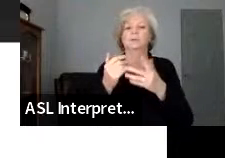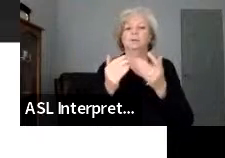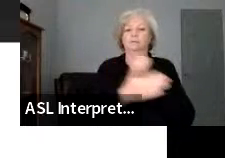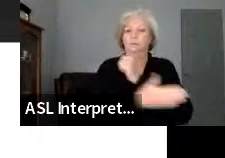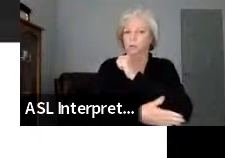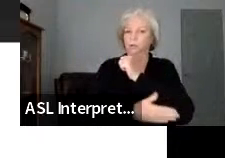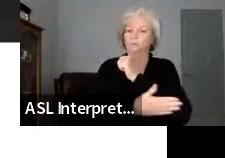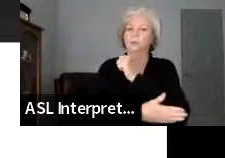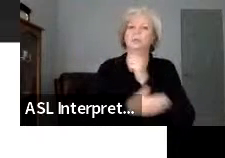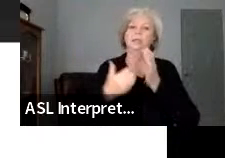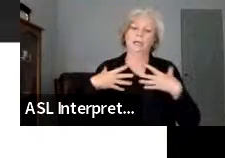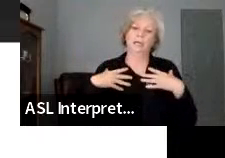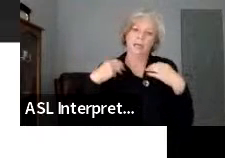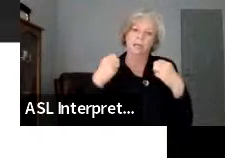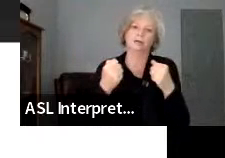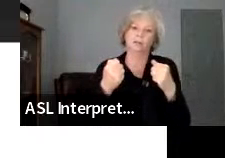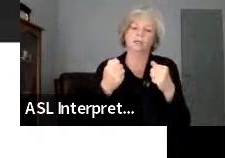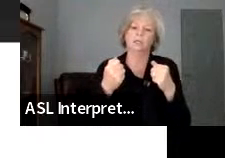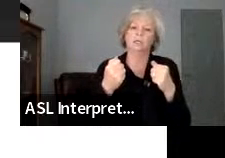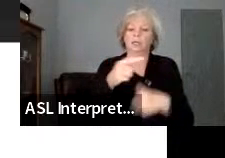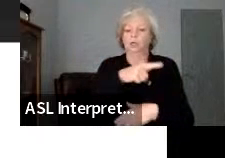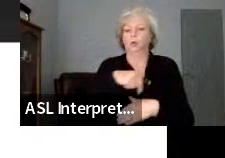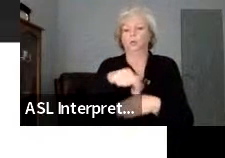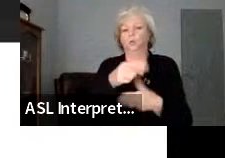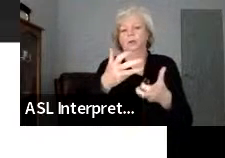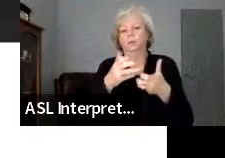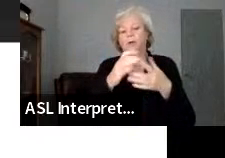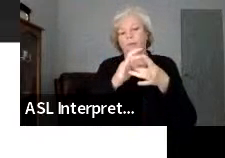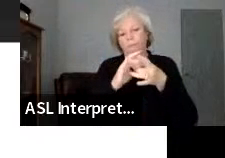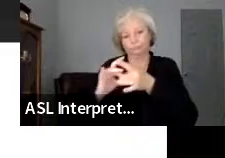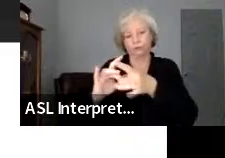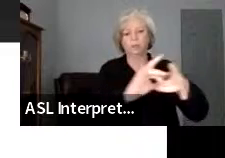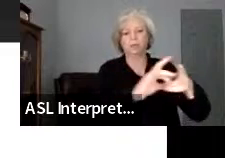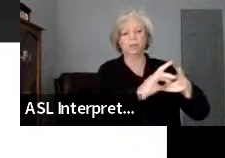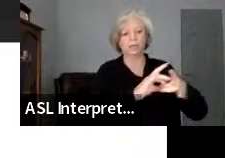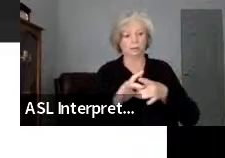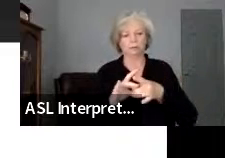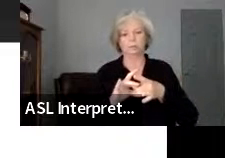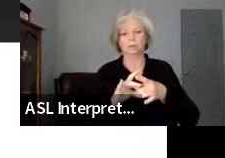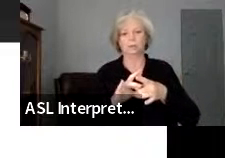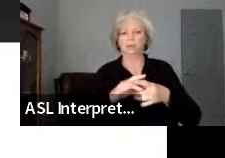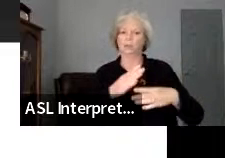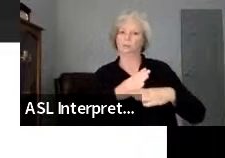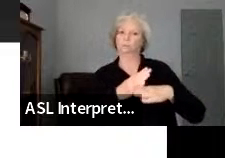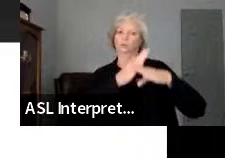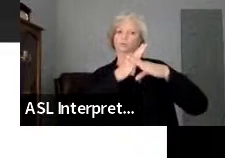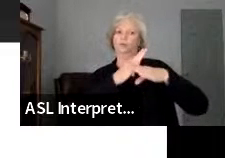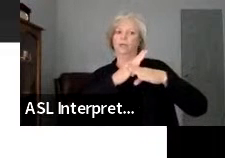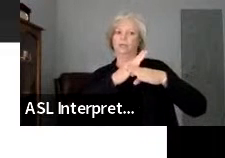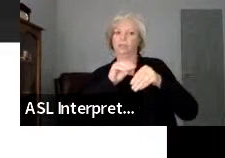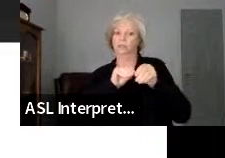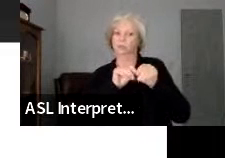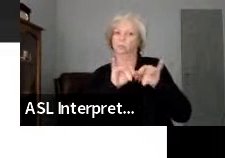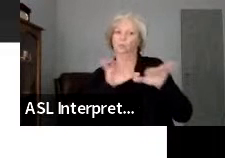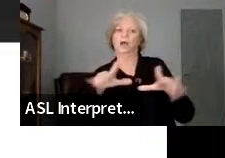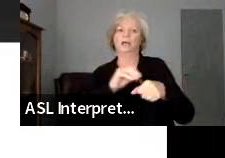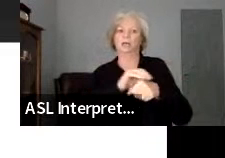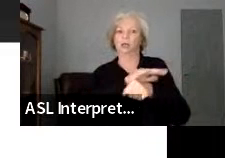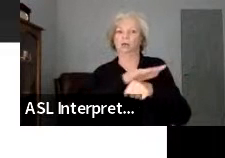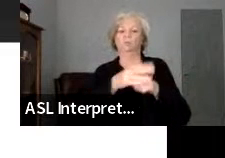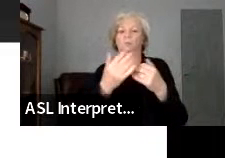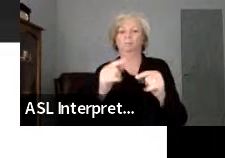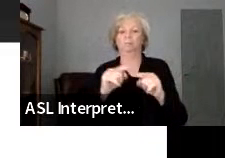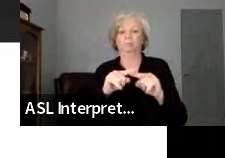to work with you all to help prevent the spread of COVID. I think for now it's indefinitely.